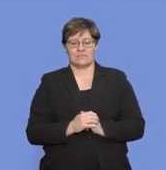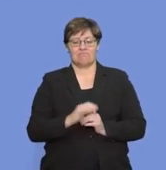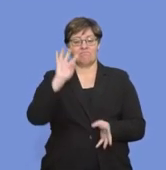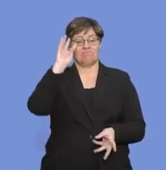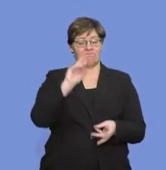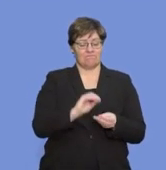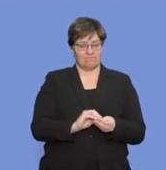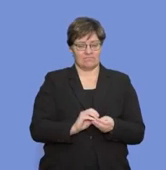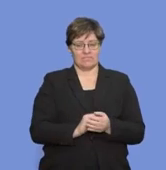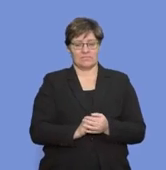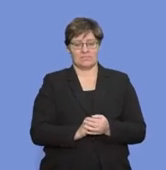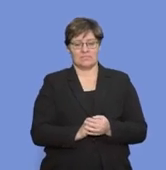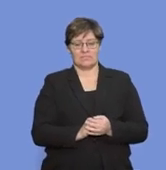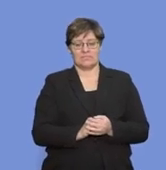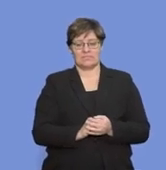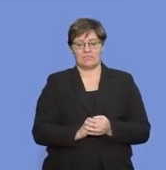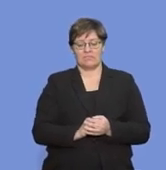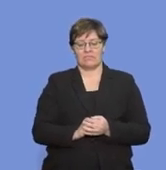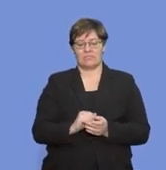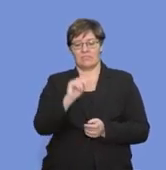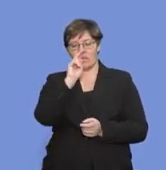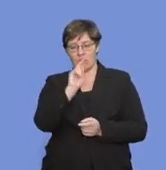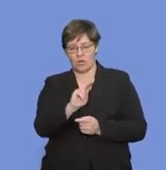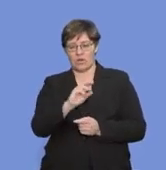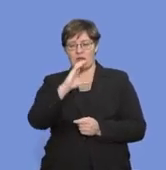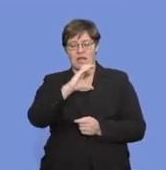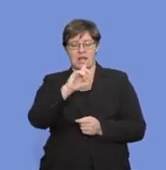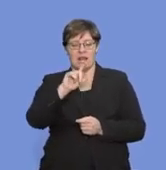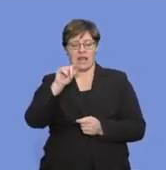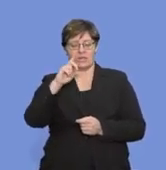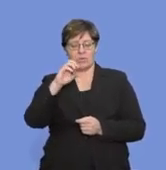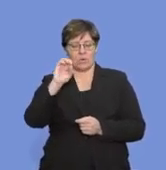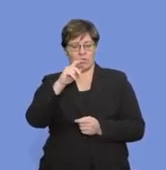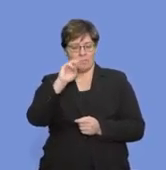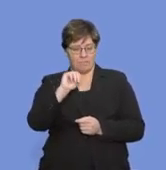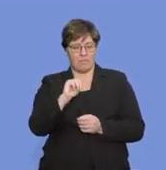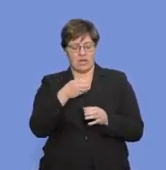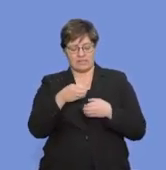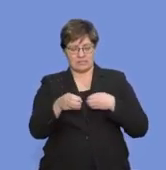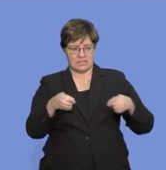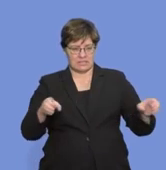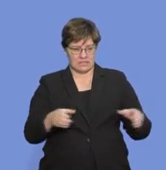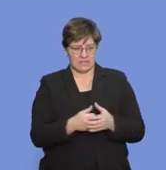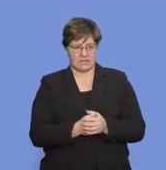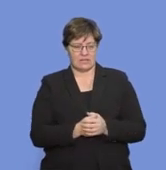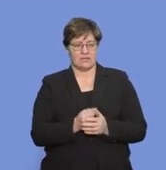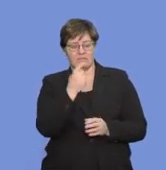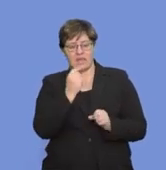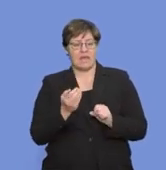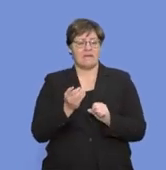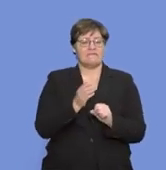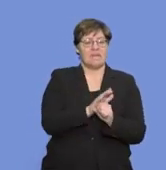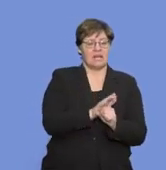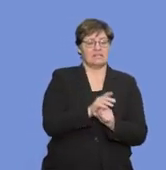Okay, so just to sum up, we've had a look now at the cladogram of speciation. We've had a